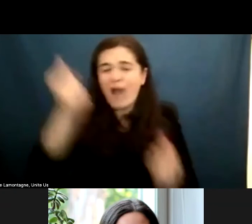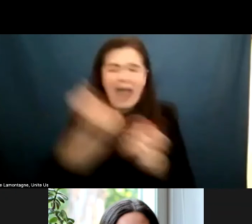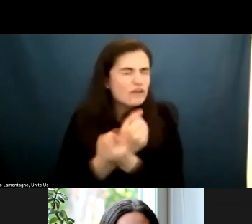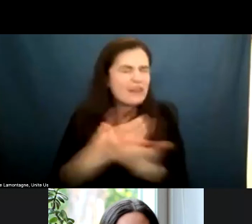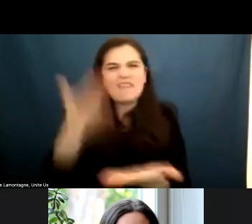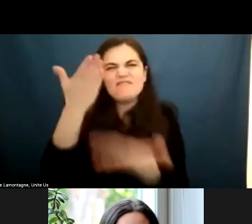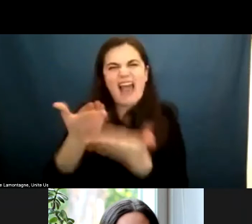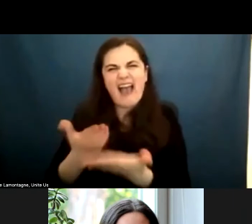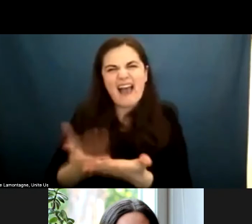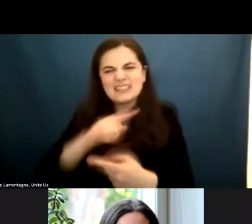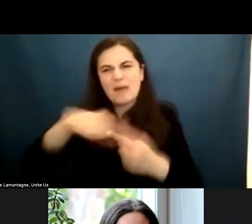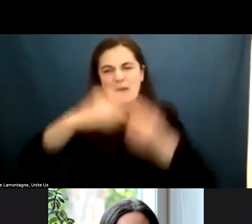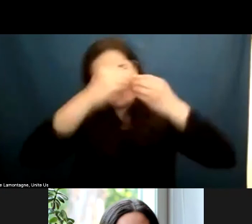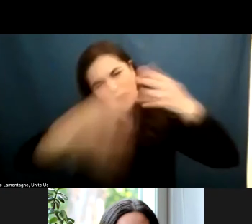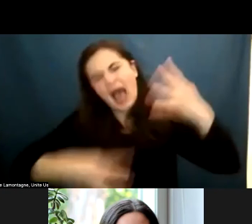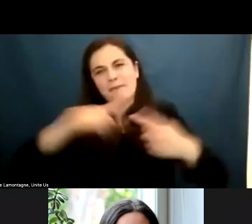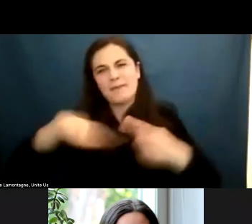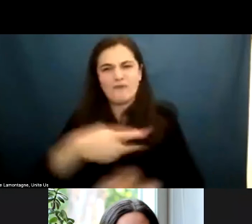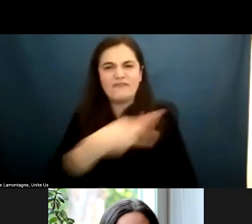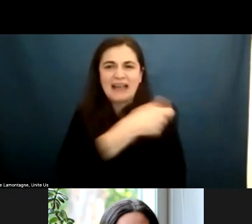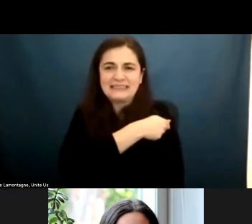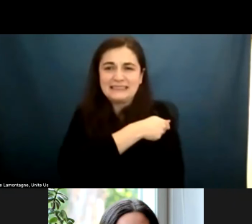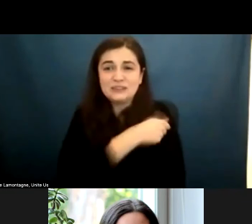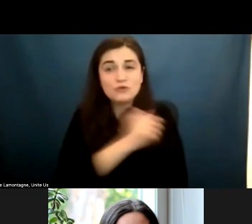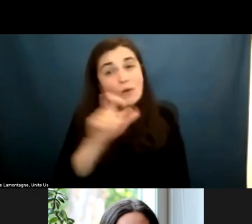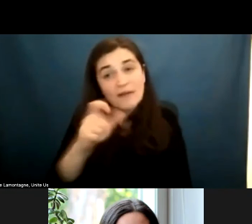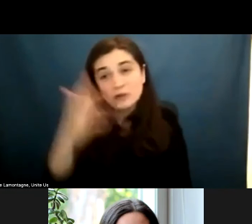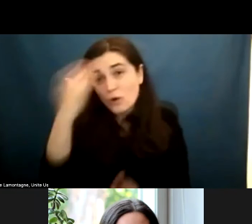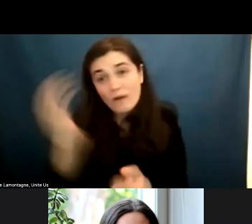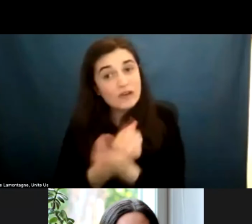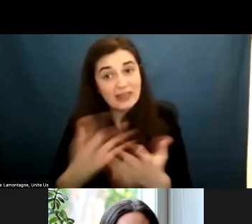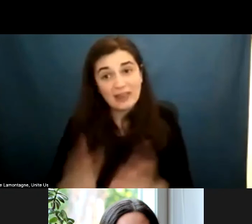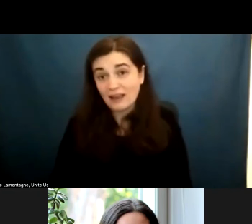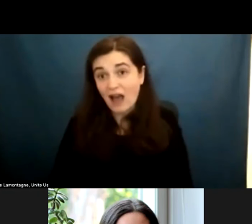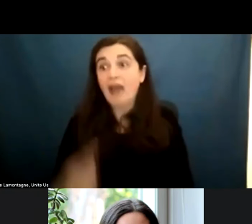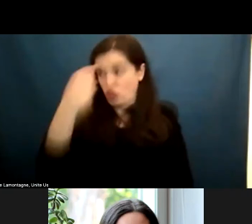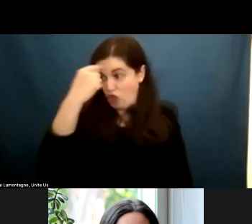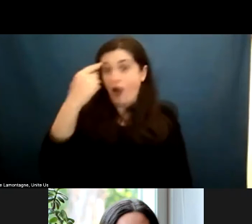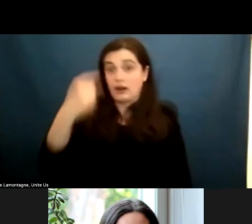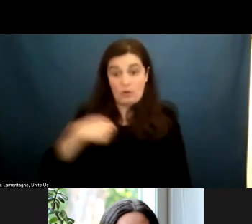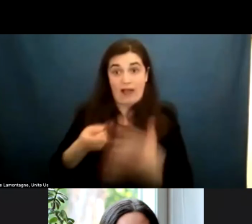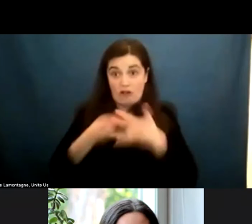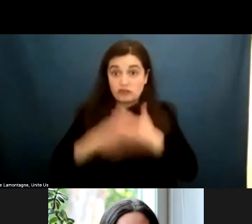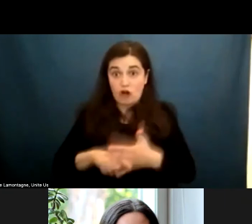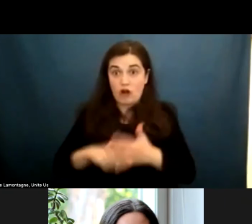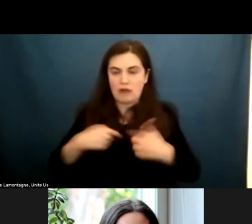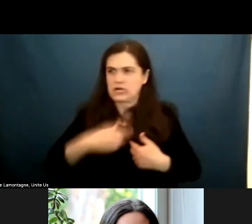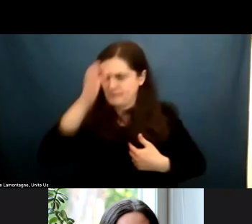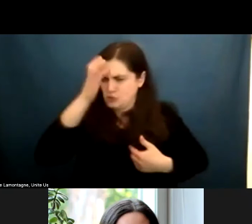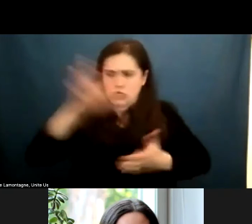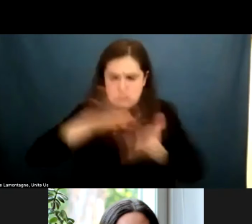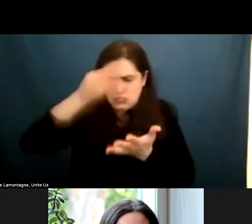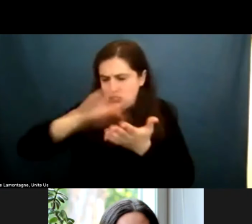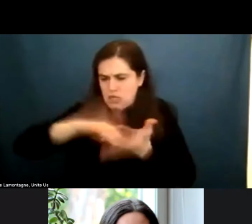other sort of misconception that I had about this work. I thought I needed to really understand how an mRNA vaccine works